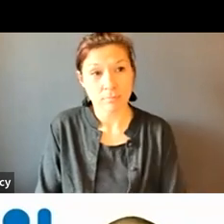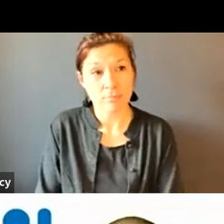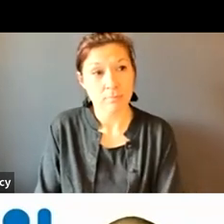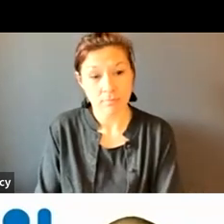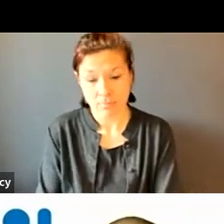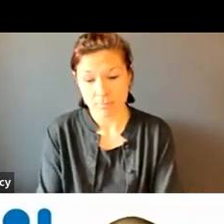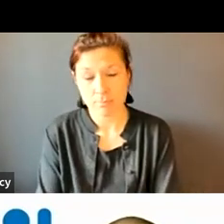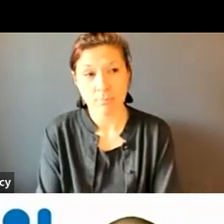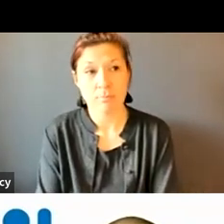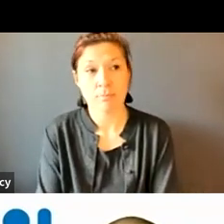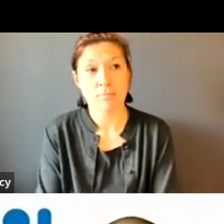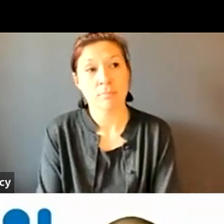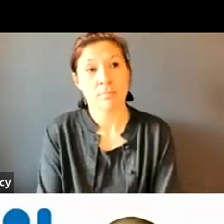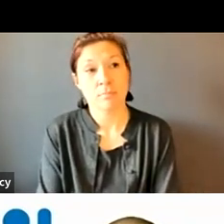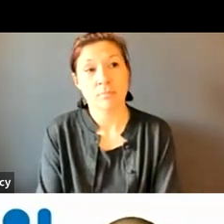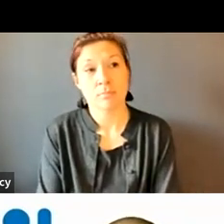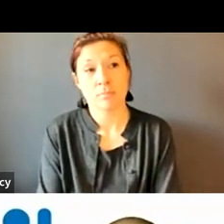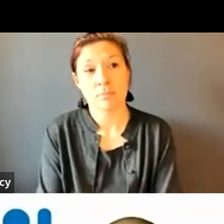are there any questions